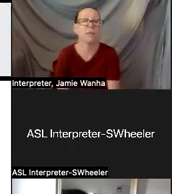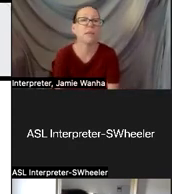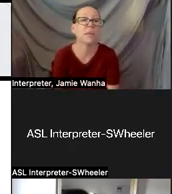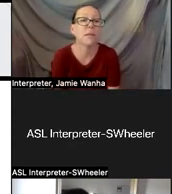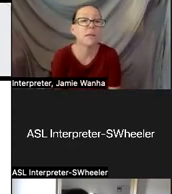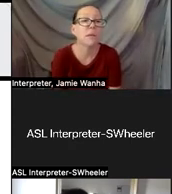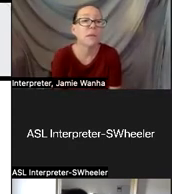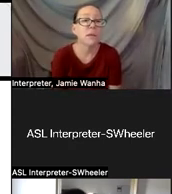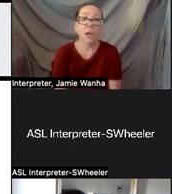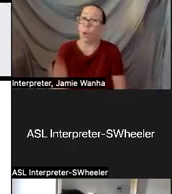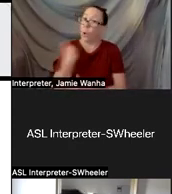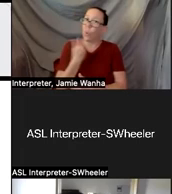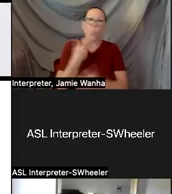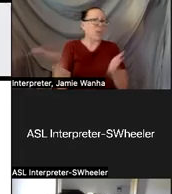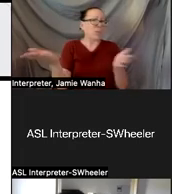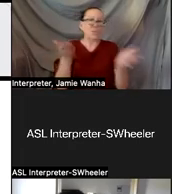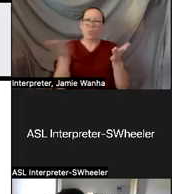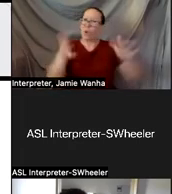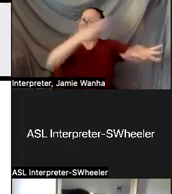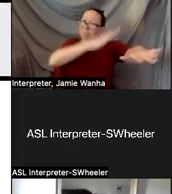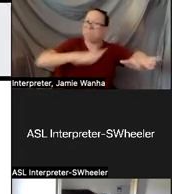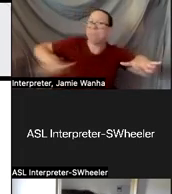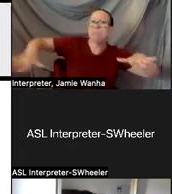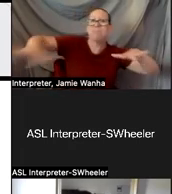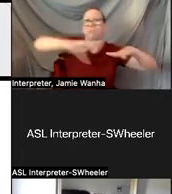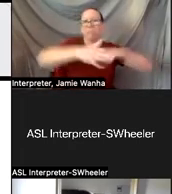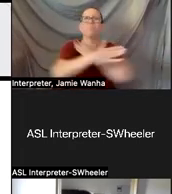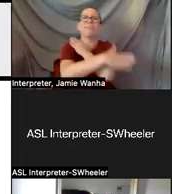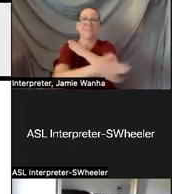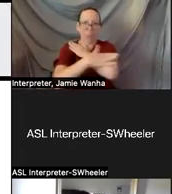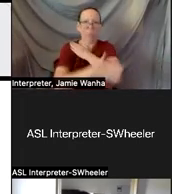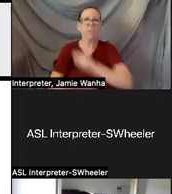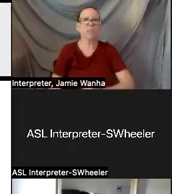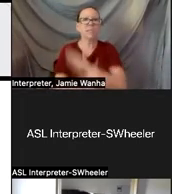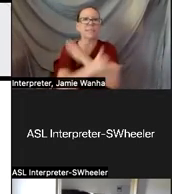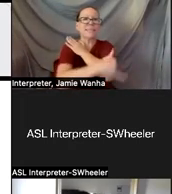we serve throughout the entire county. Next slide, please.